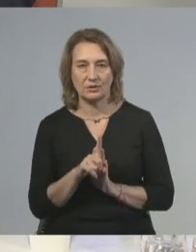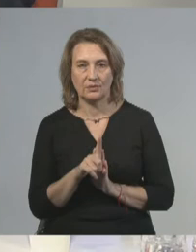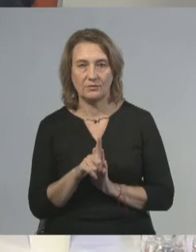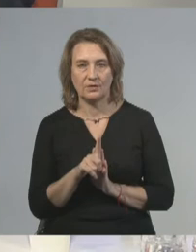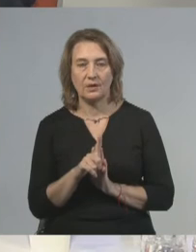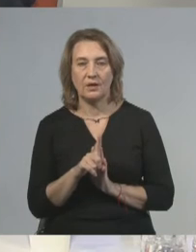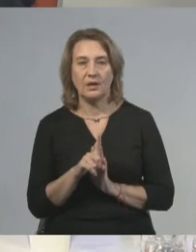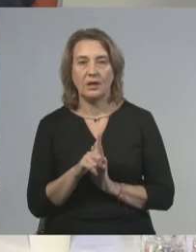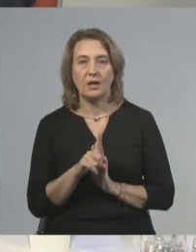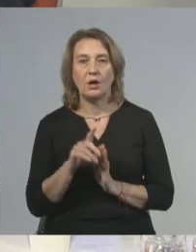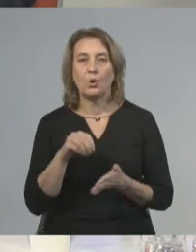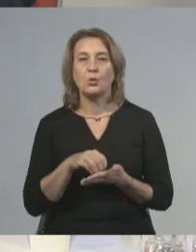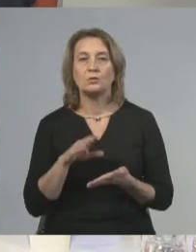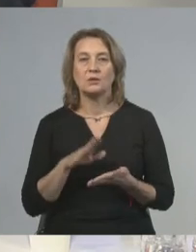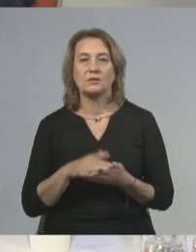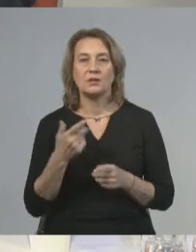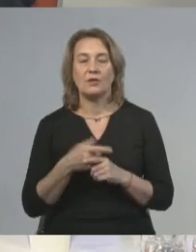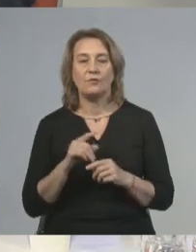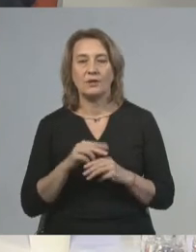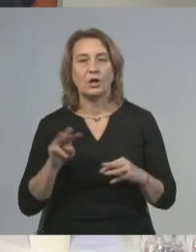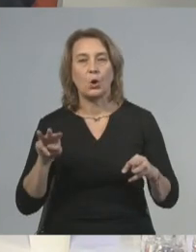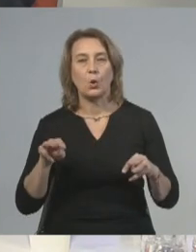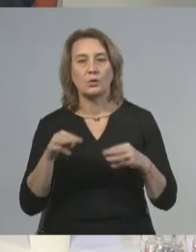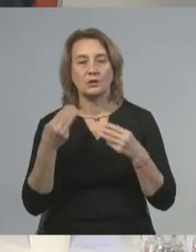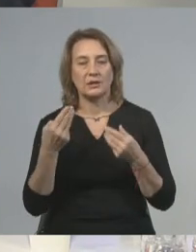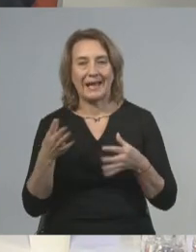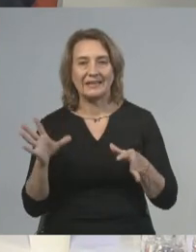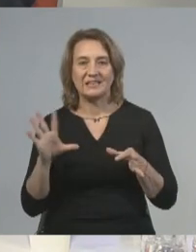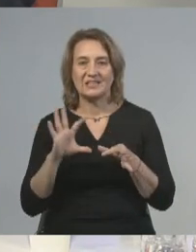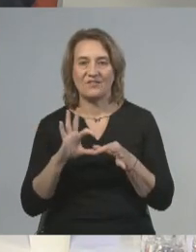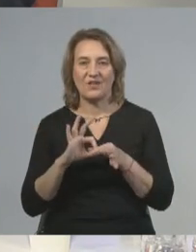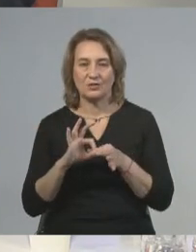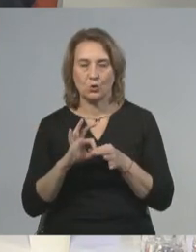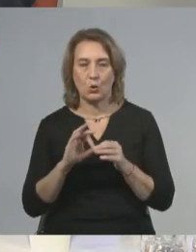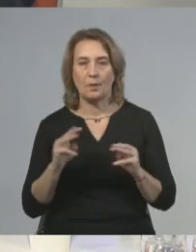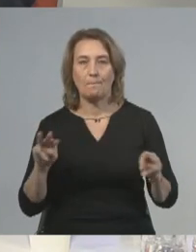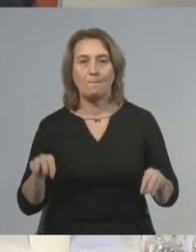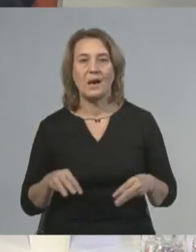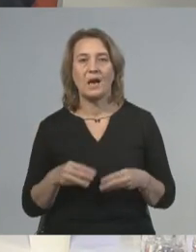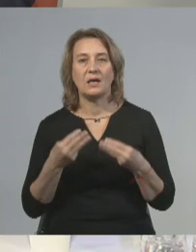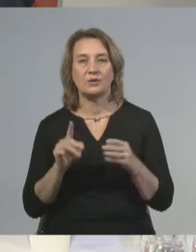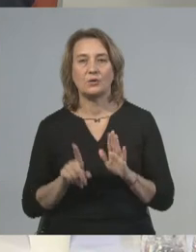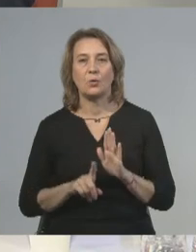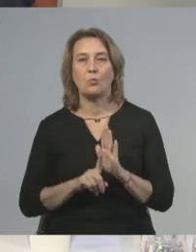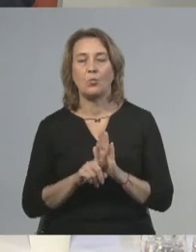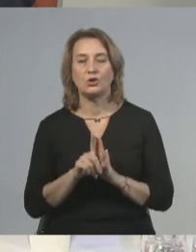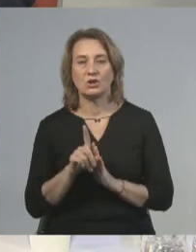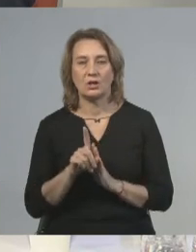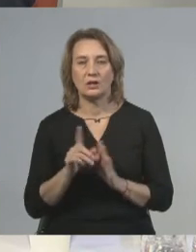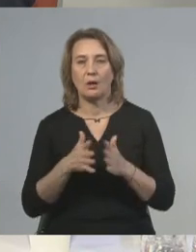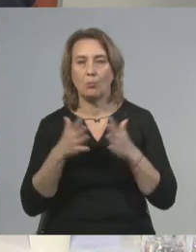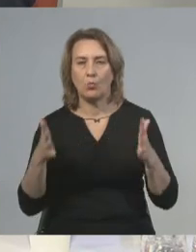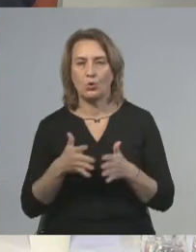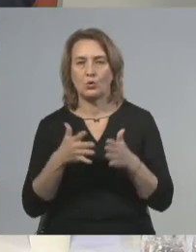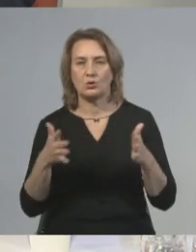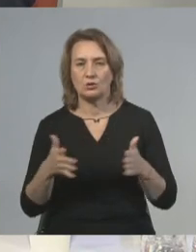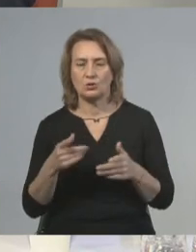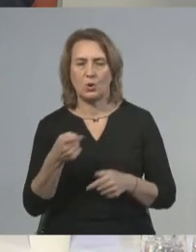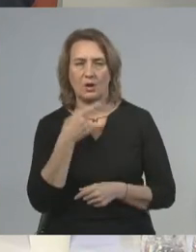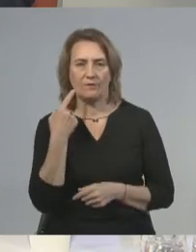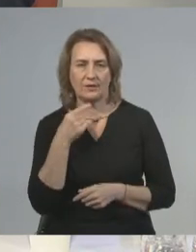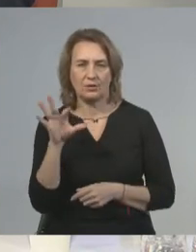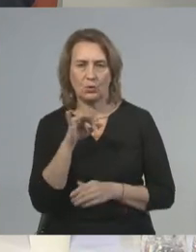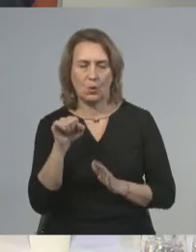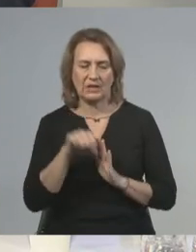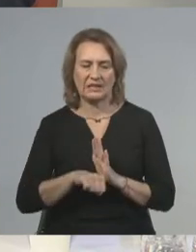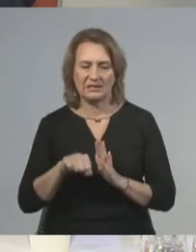for sharing your experience from bosnia and what we were discussing with sasha in the beginning in media they started speaking